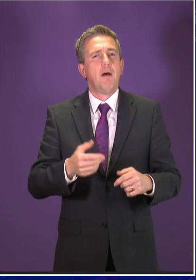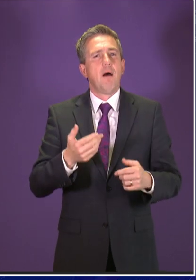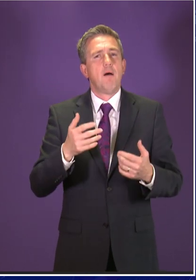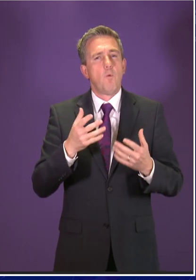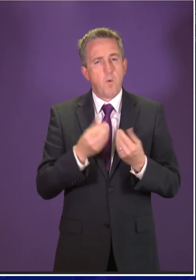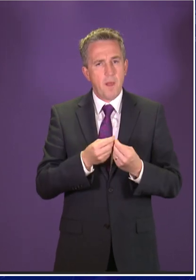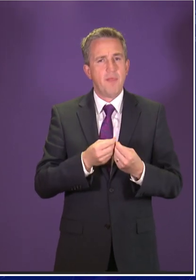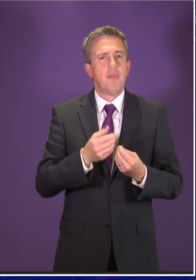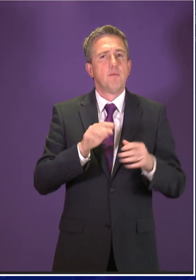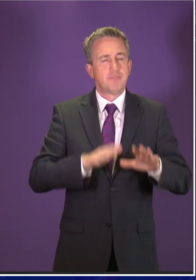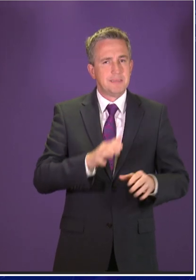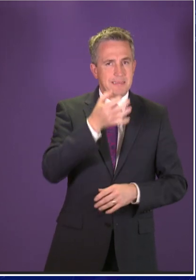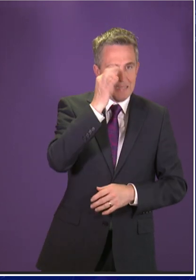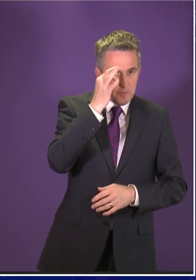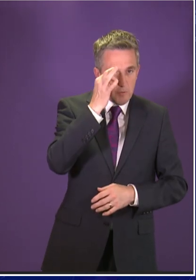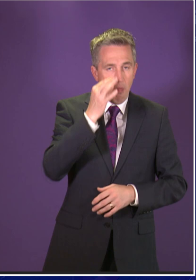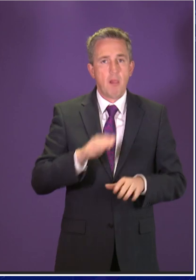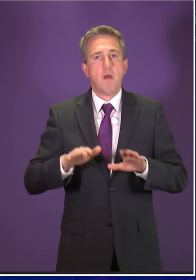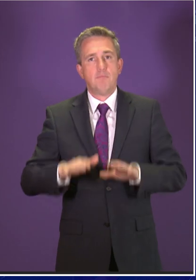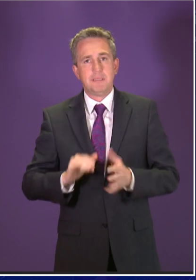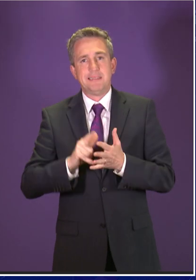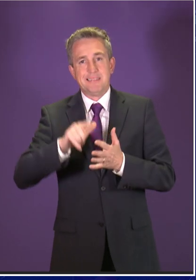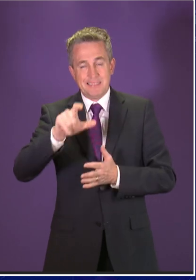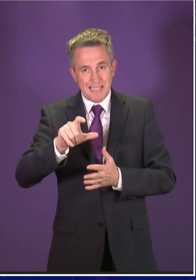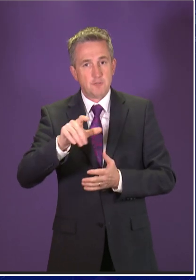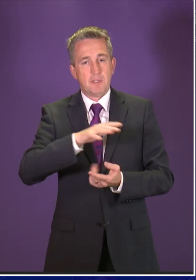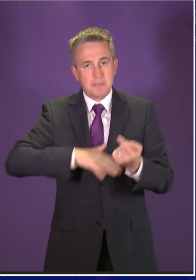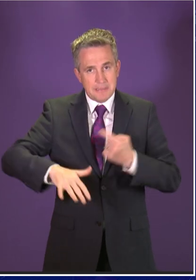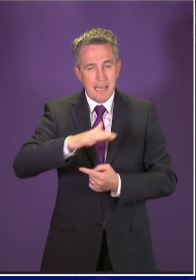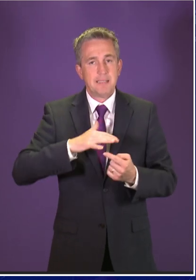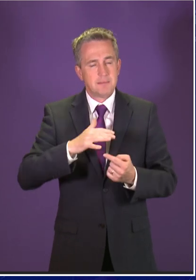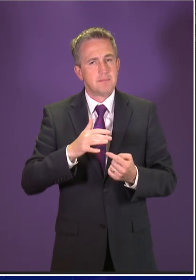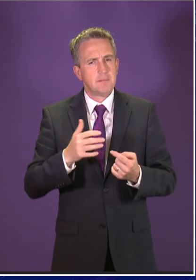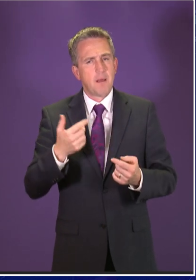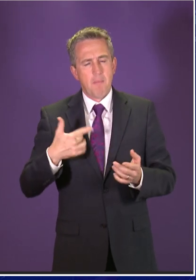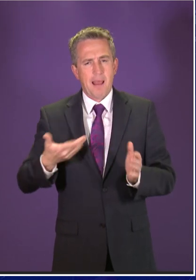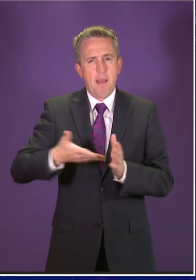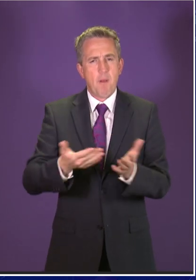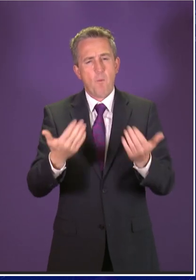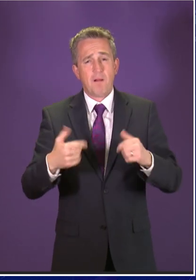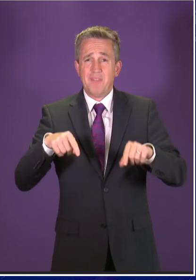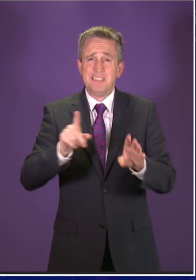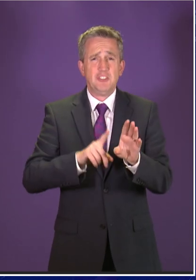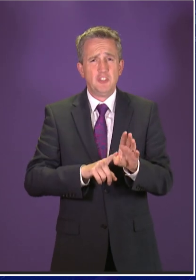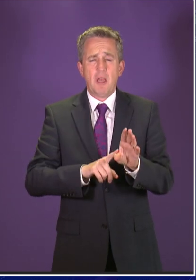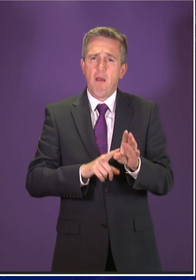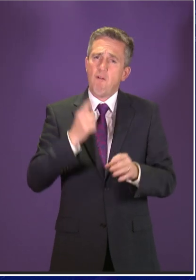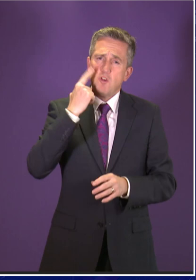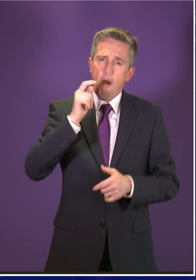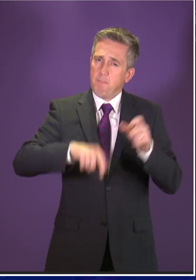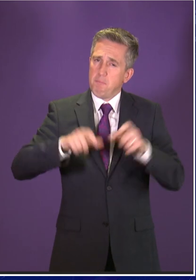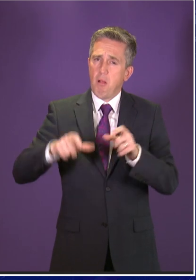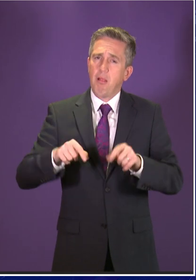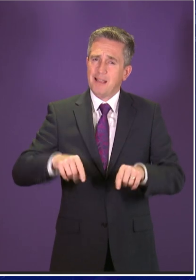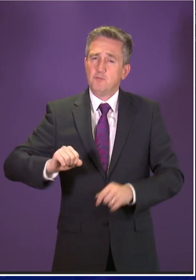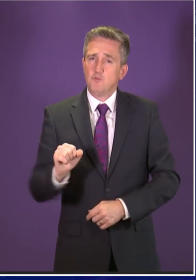of State and the Cabinet Secretary. I'm especially delighted in this year of young people in Scotland to greet so many youth